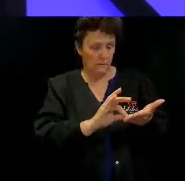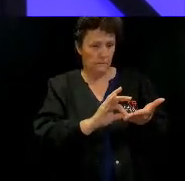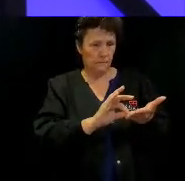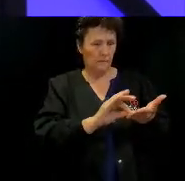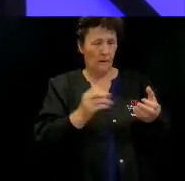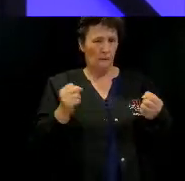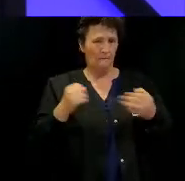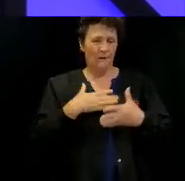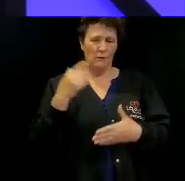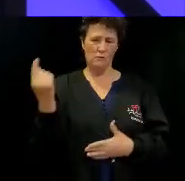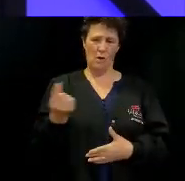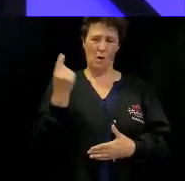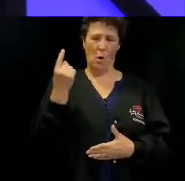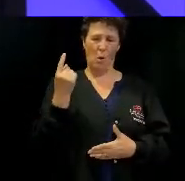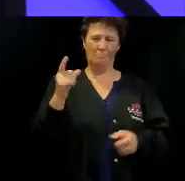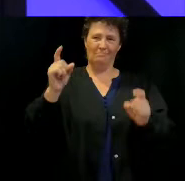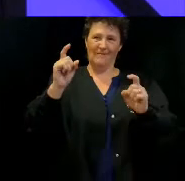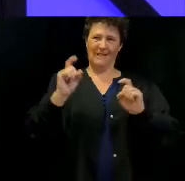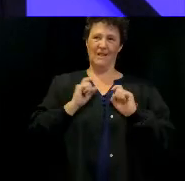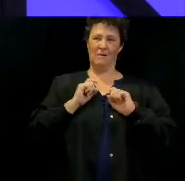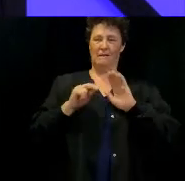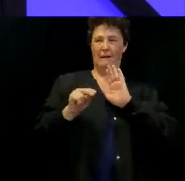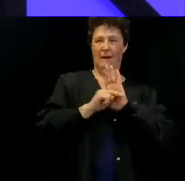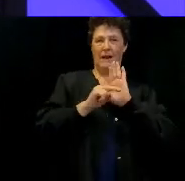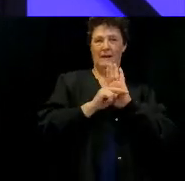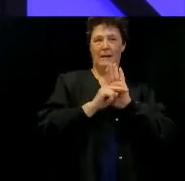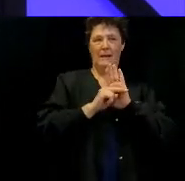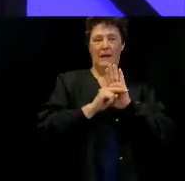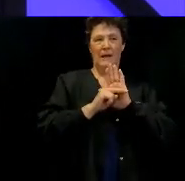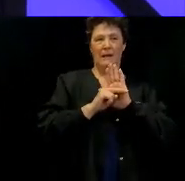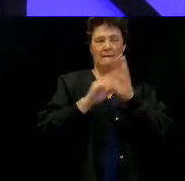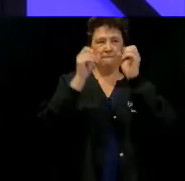Fear always gives us a negative view of the future.